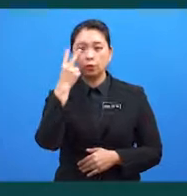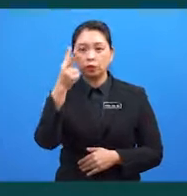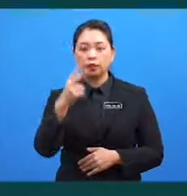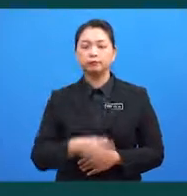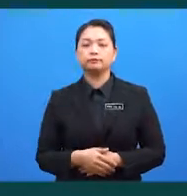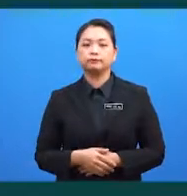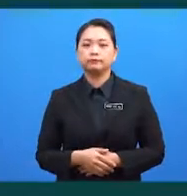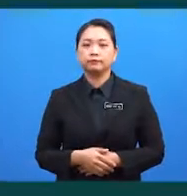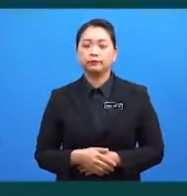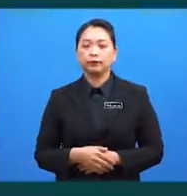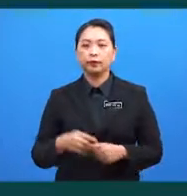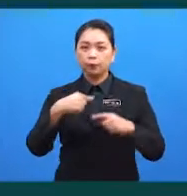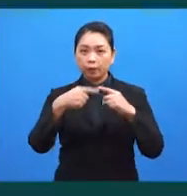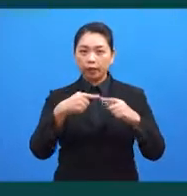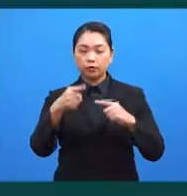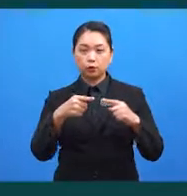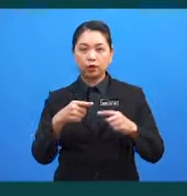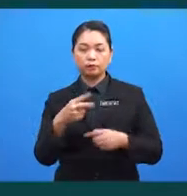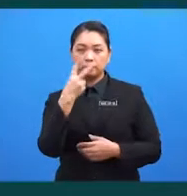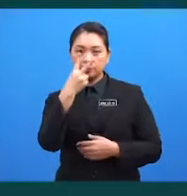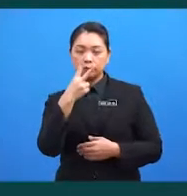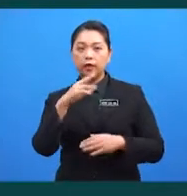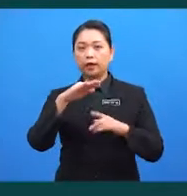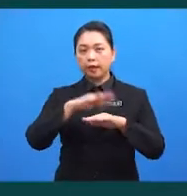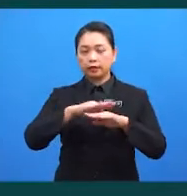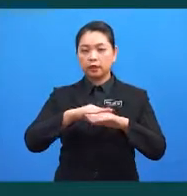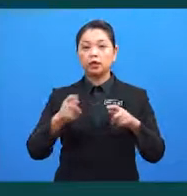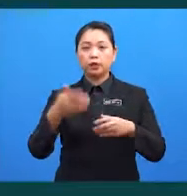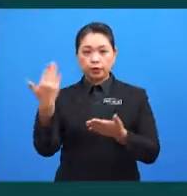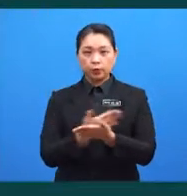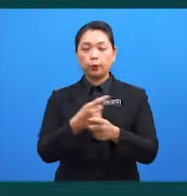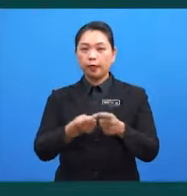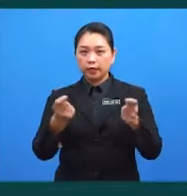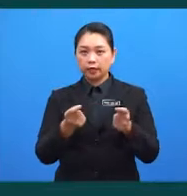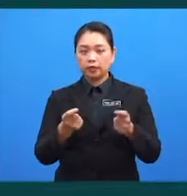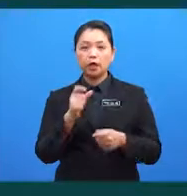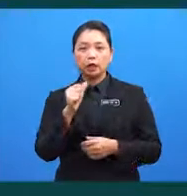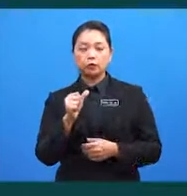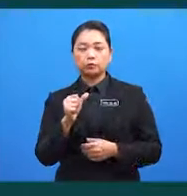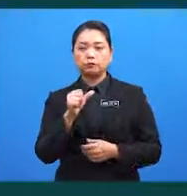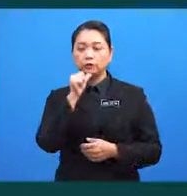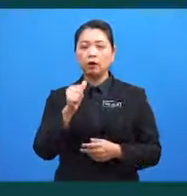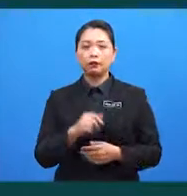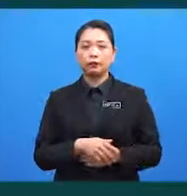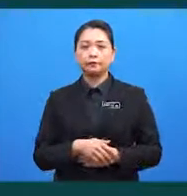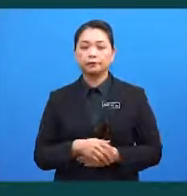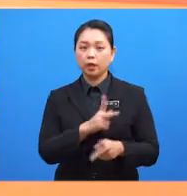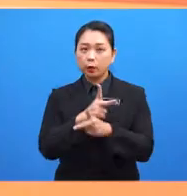are fascinated by something or a new place, you become unaware of what is happening around